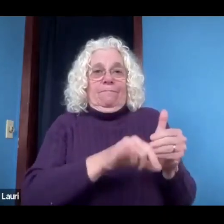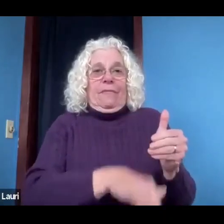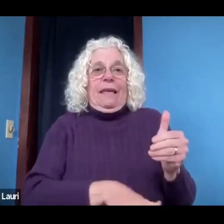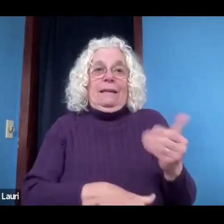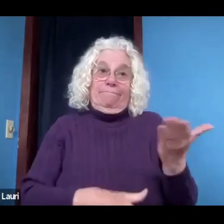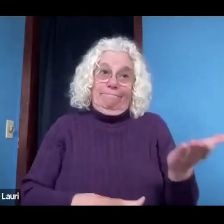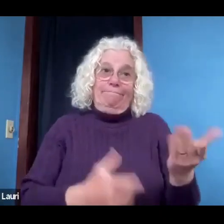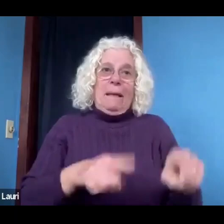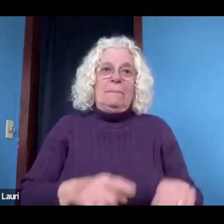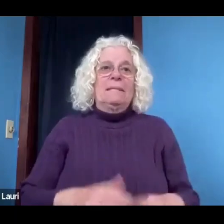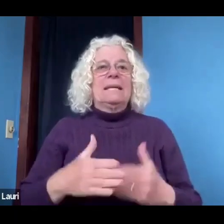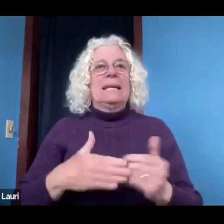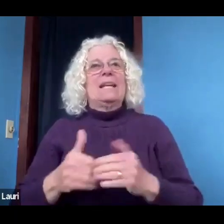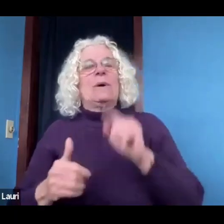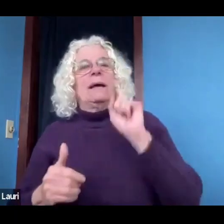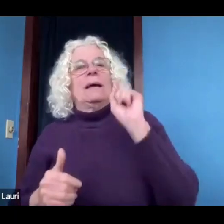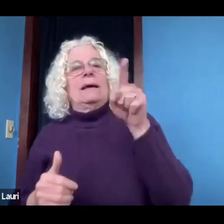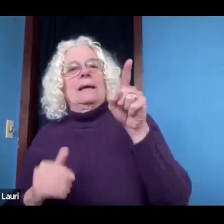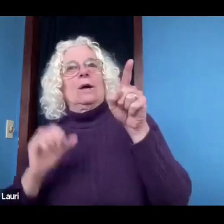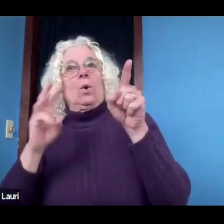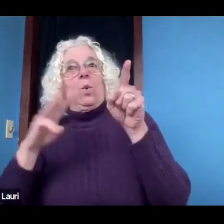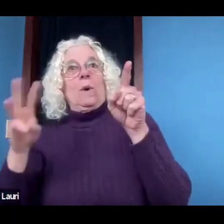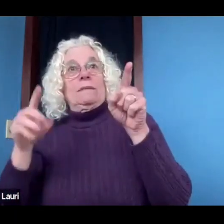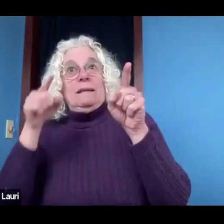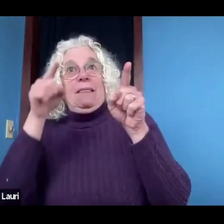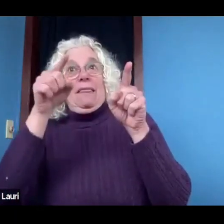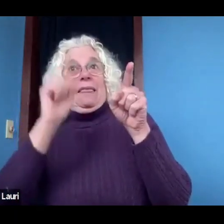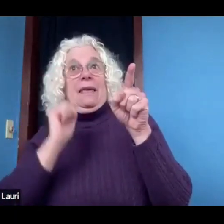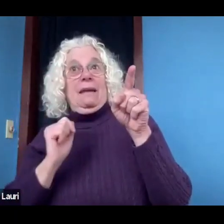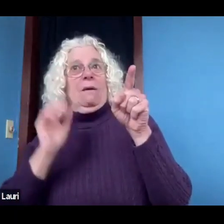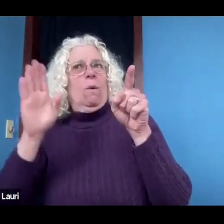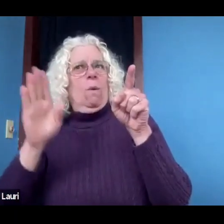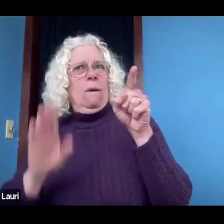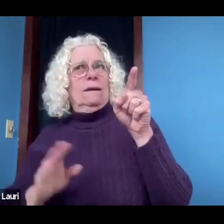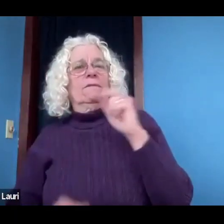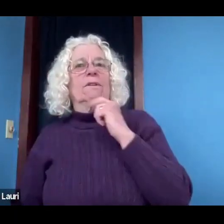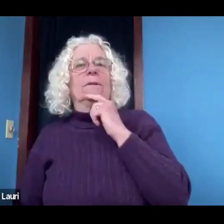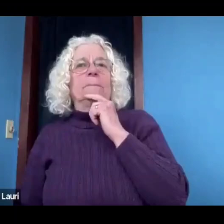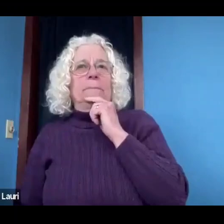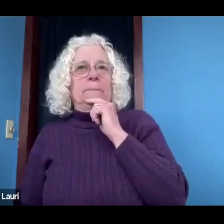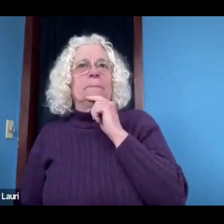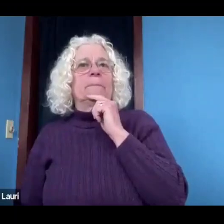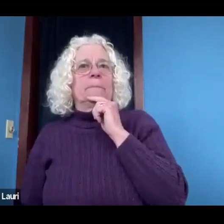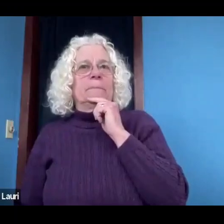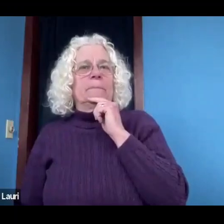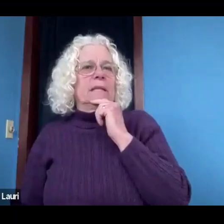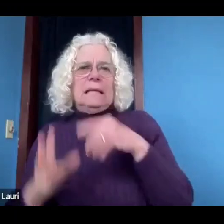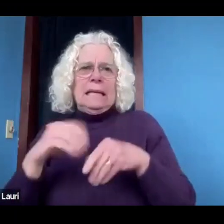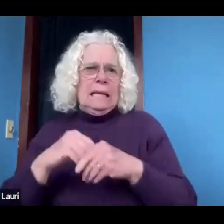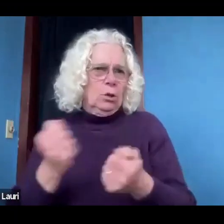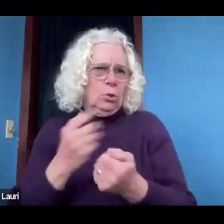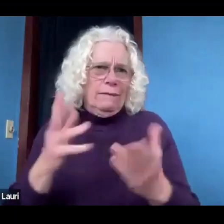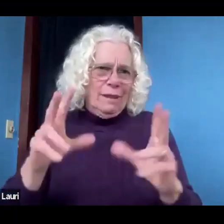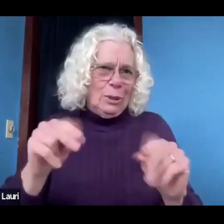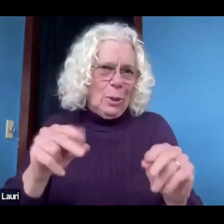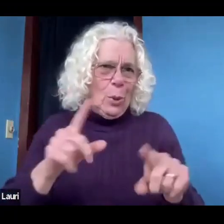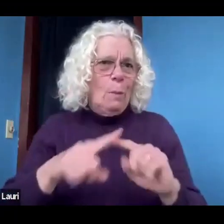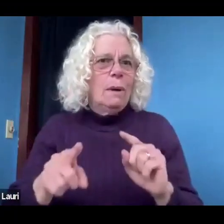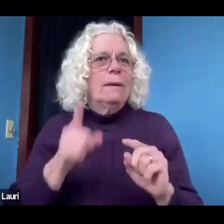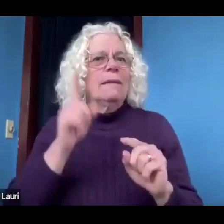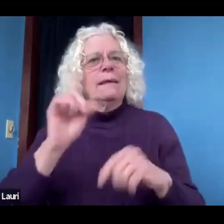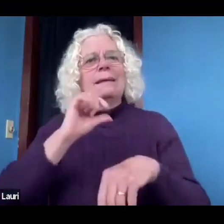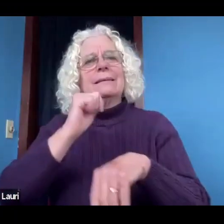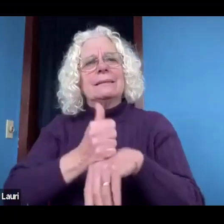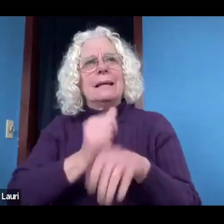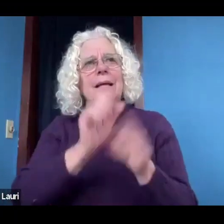But anyway, back to this site, it's got some great things. And one of the things are, I mean, it's not all inclusive, it doesn't work, but they've kind of got it